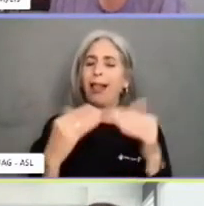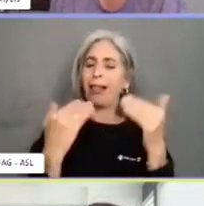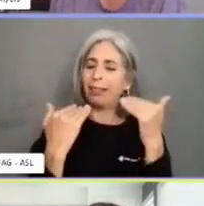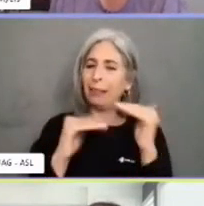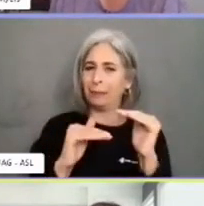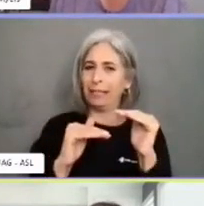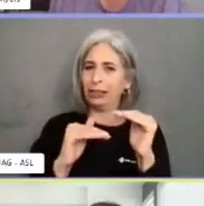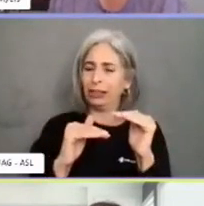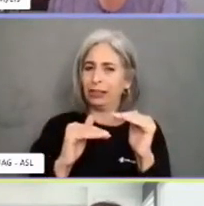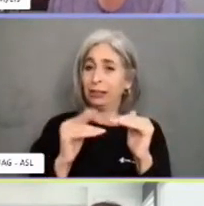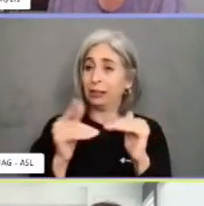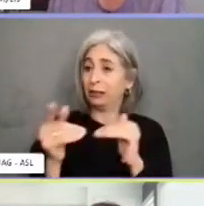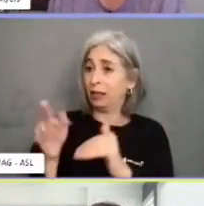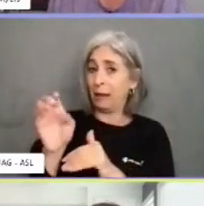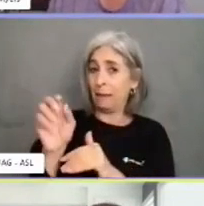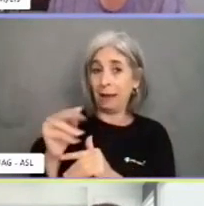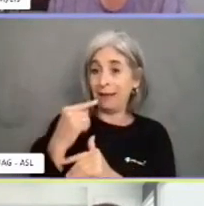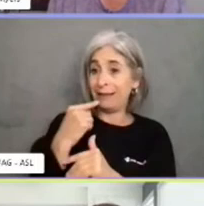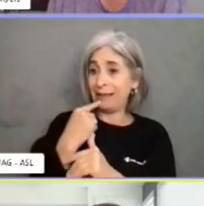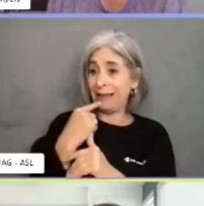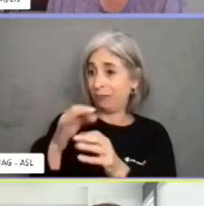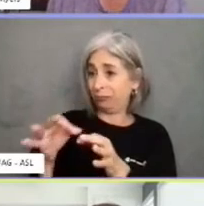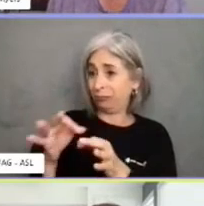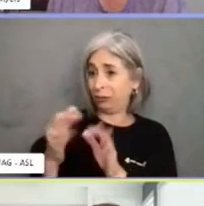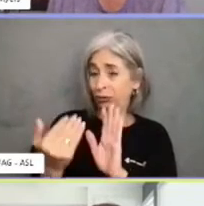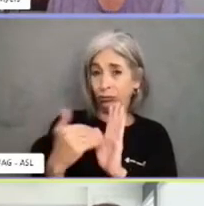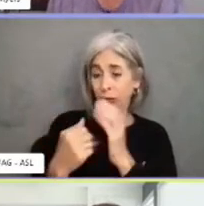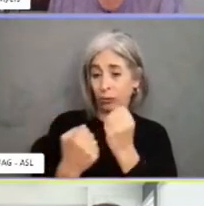and just like Ben said, just to reiterate the point,